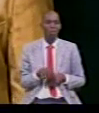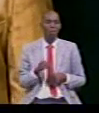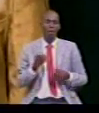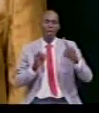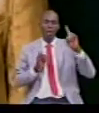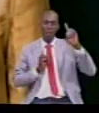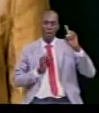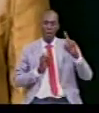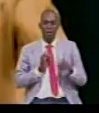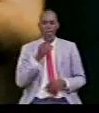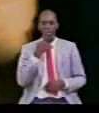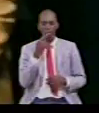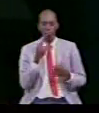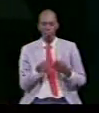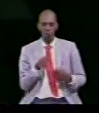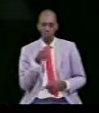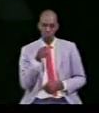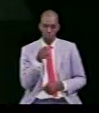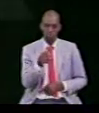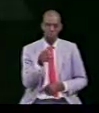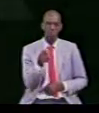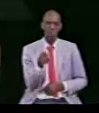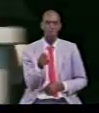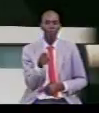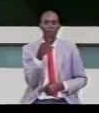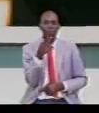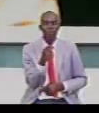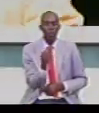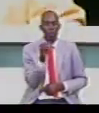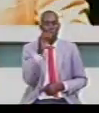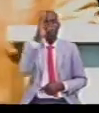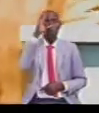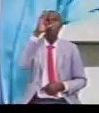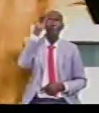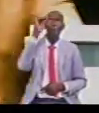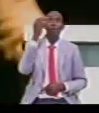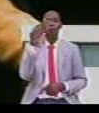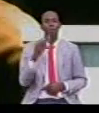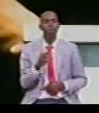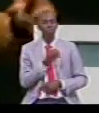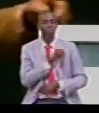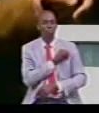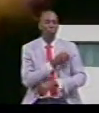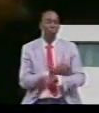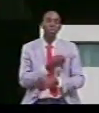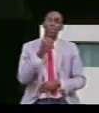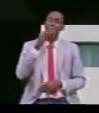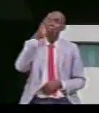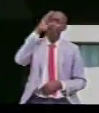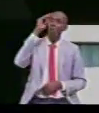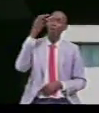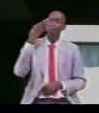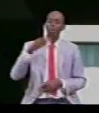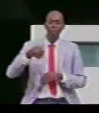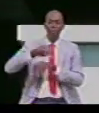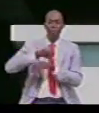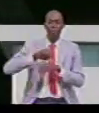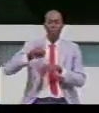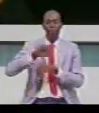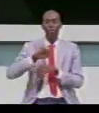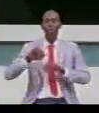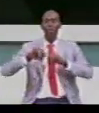say unto thee, the man of authority, the man of anointing, how God